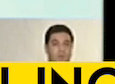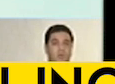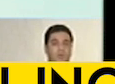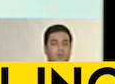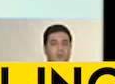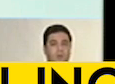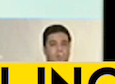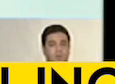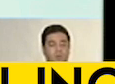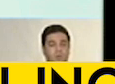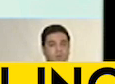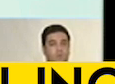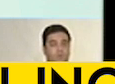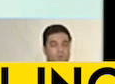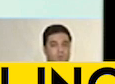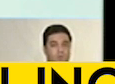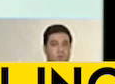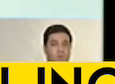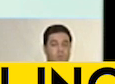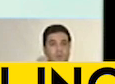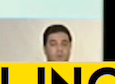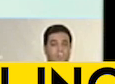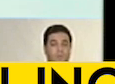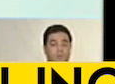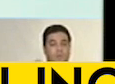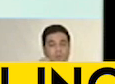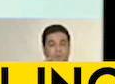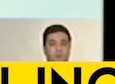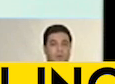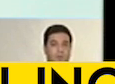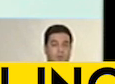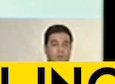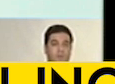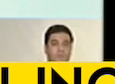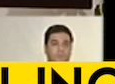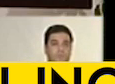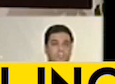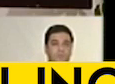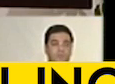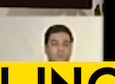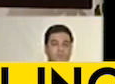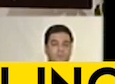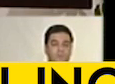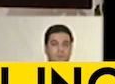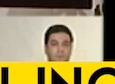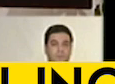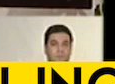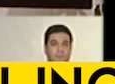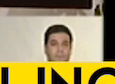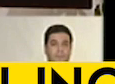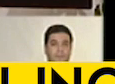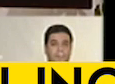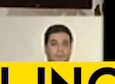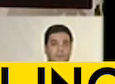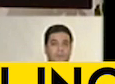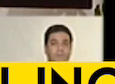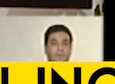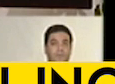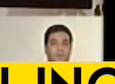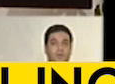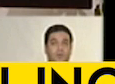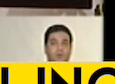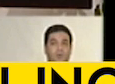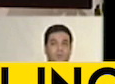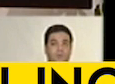san'atda ham o'rganayotgan fanlaringiz hammasi ilm olishga qaratilgan. Davom etamiz. Men talibi